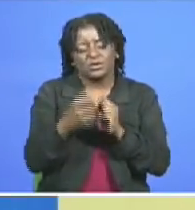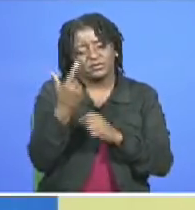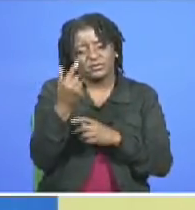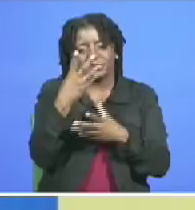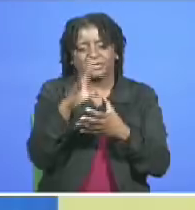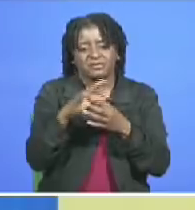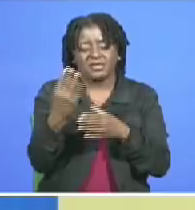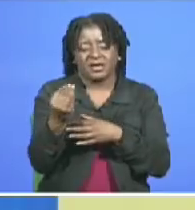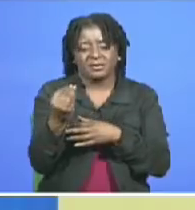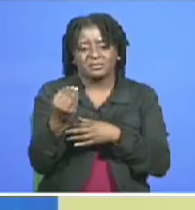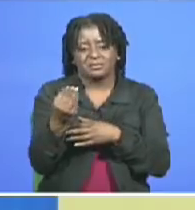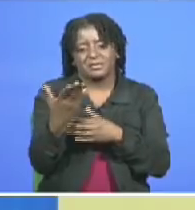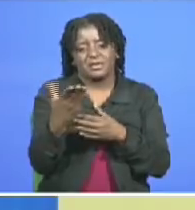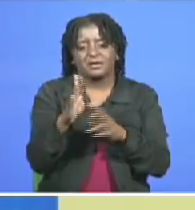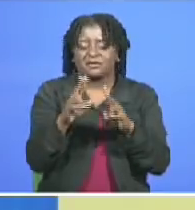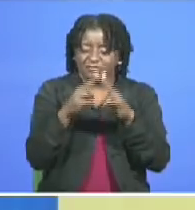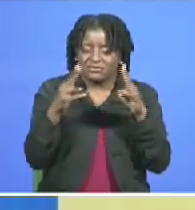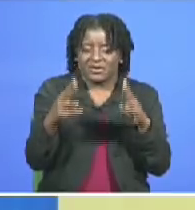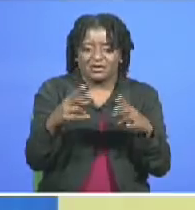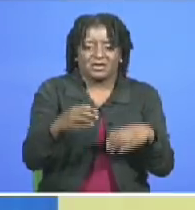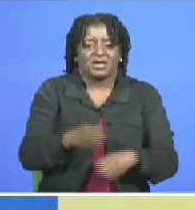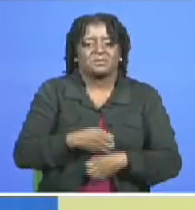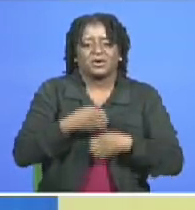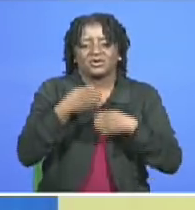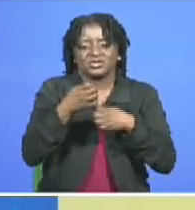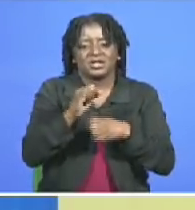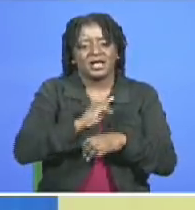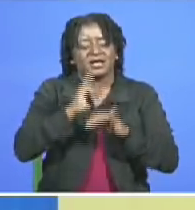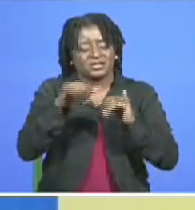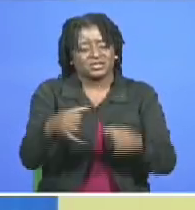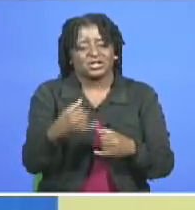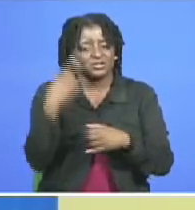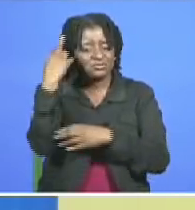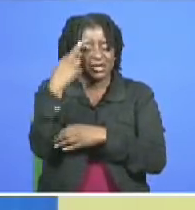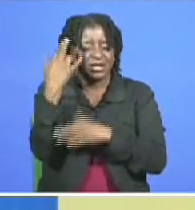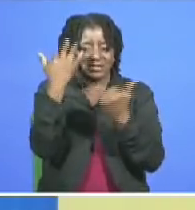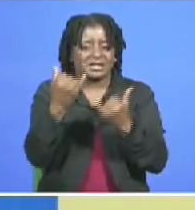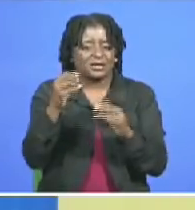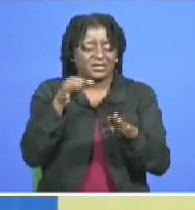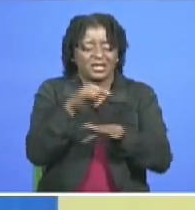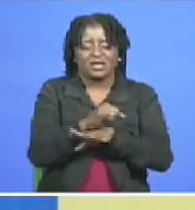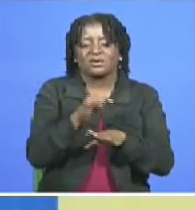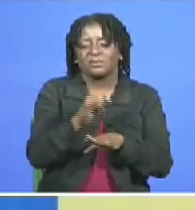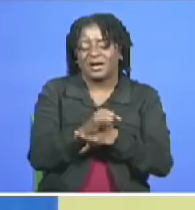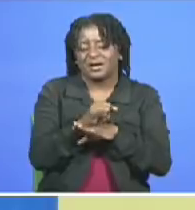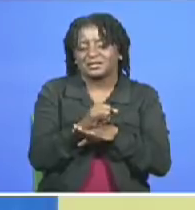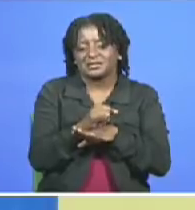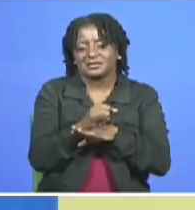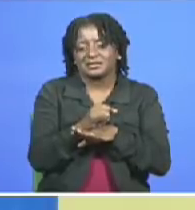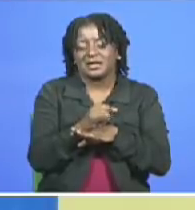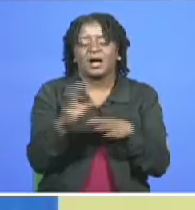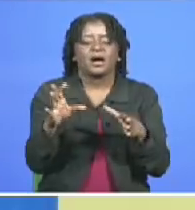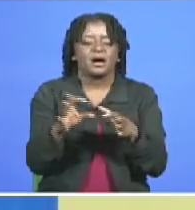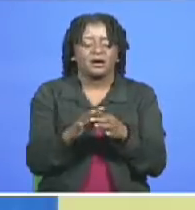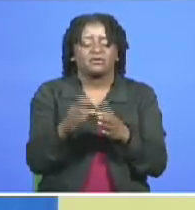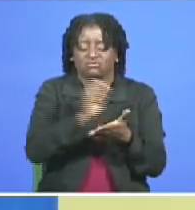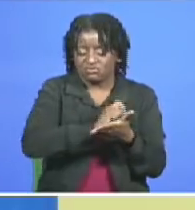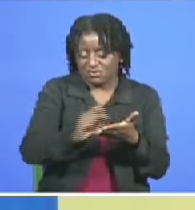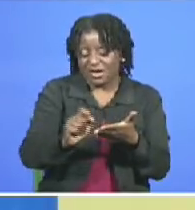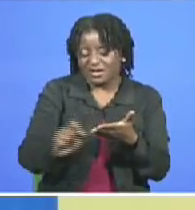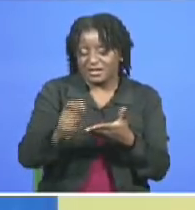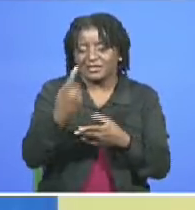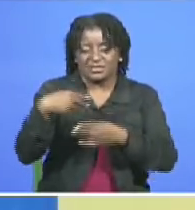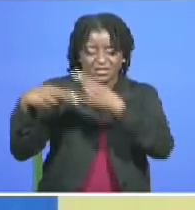of them have been, you know, very emotional, and I just realize now the impact of writing